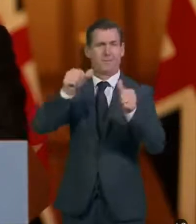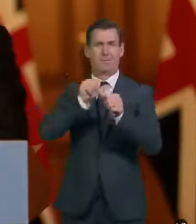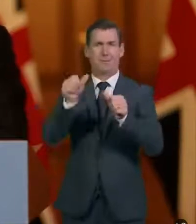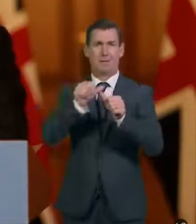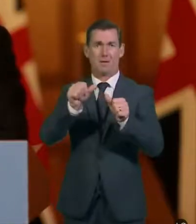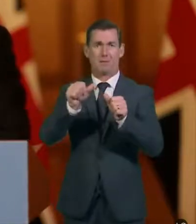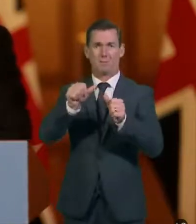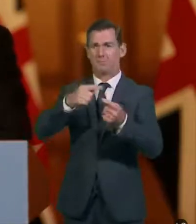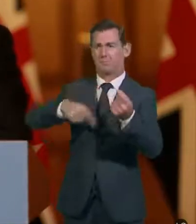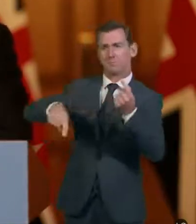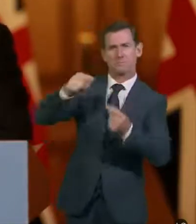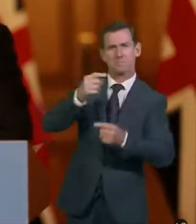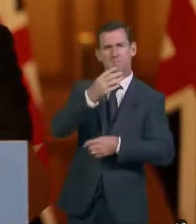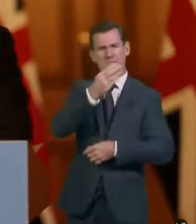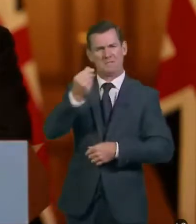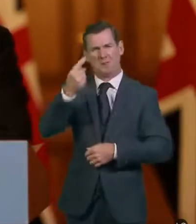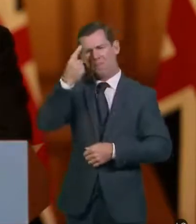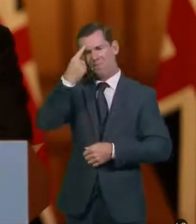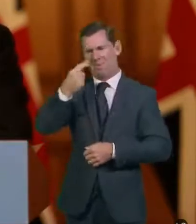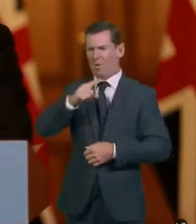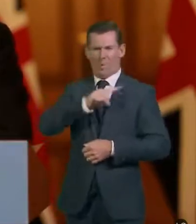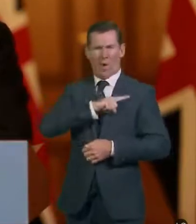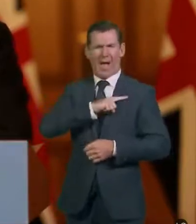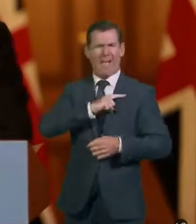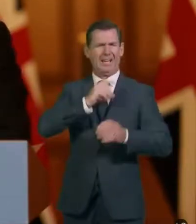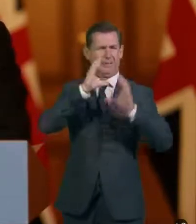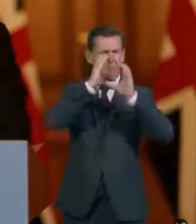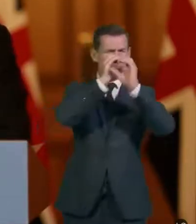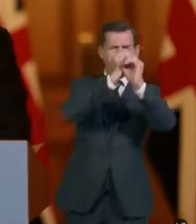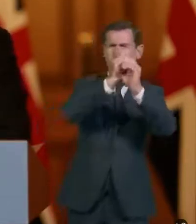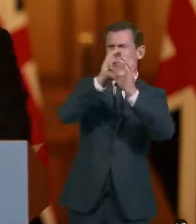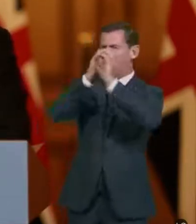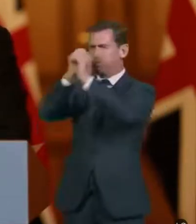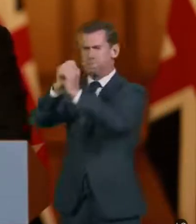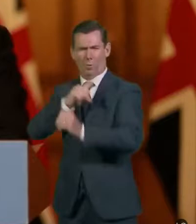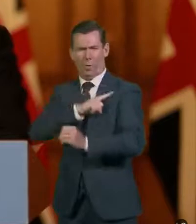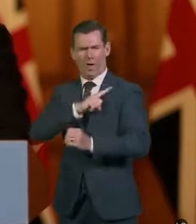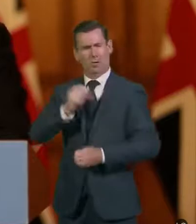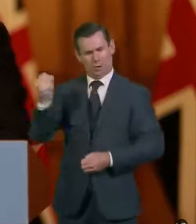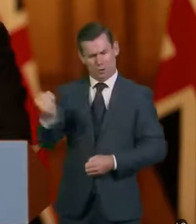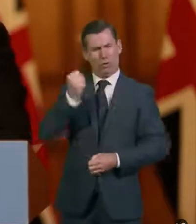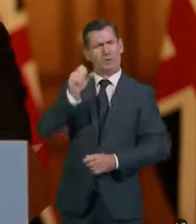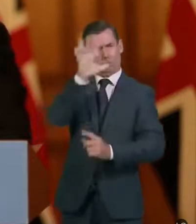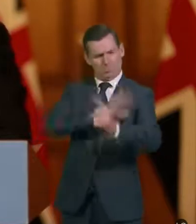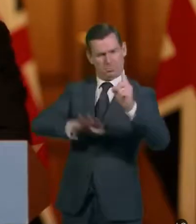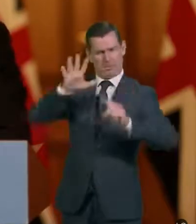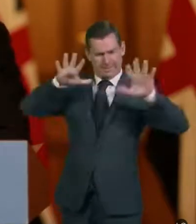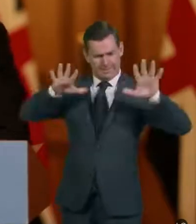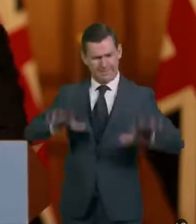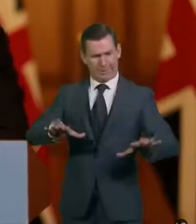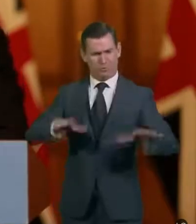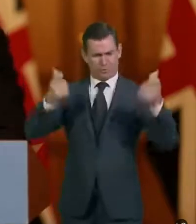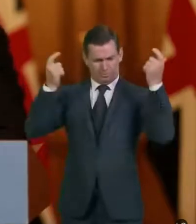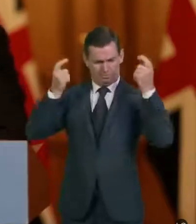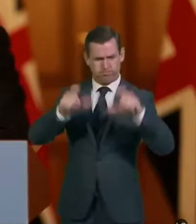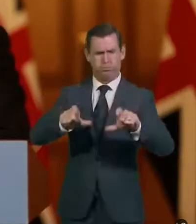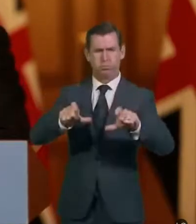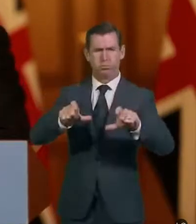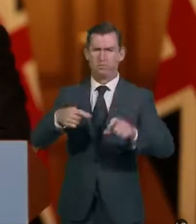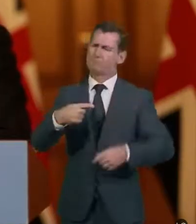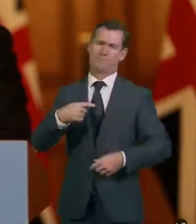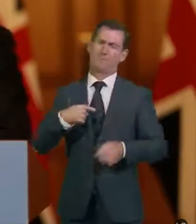national lockdown instead of targeted local action, and I disagree. Closing businesses in Cornwall,